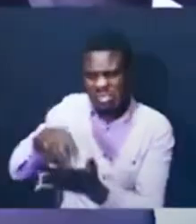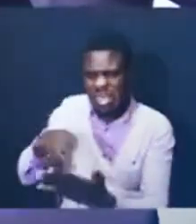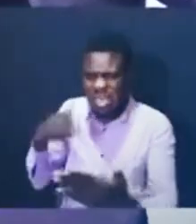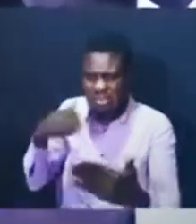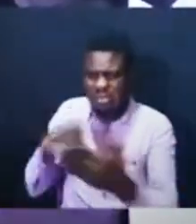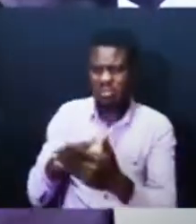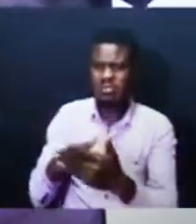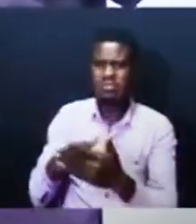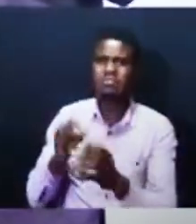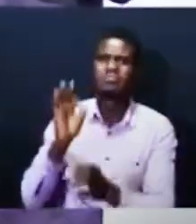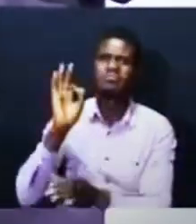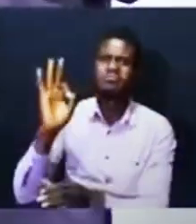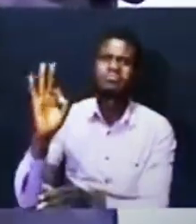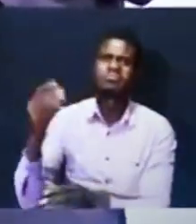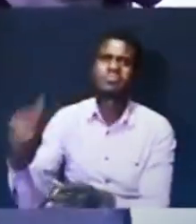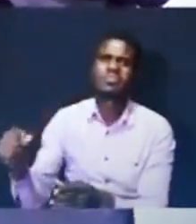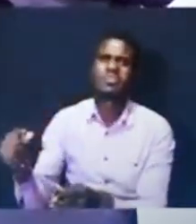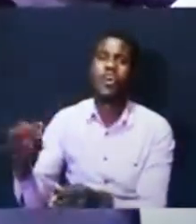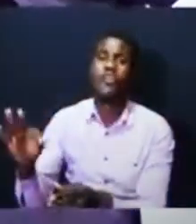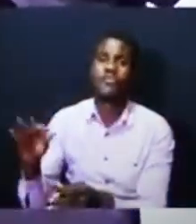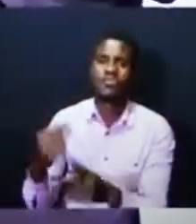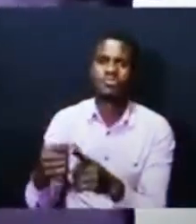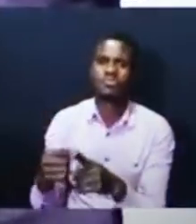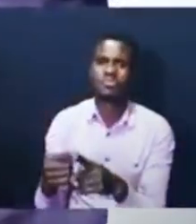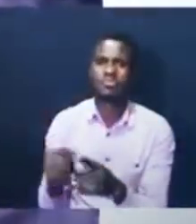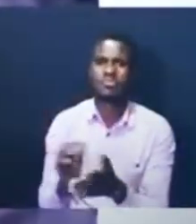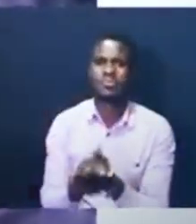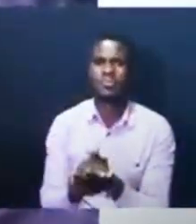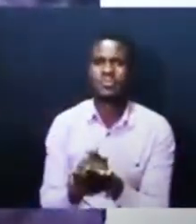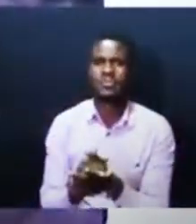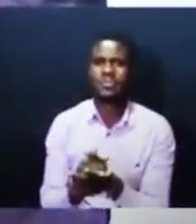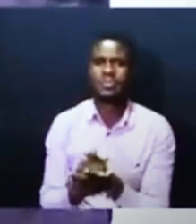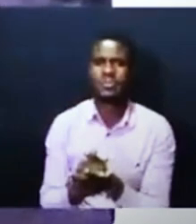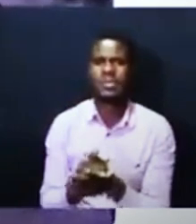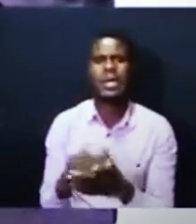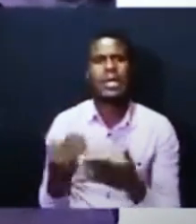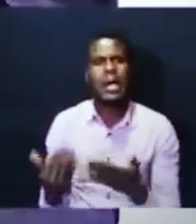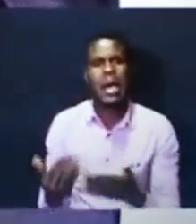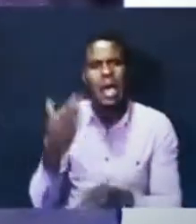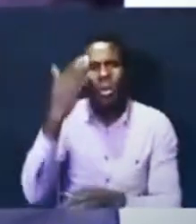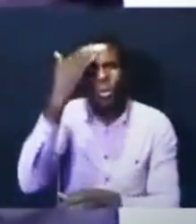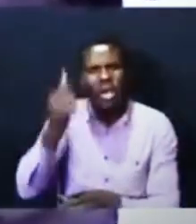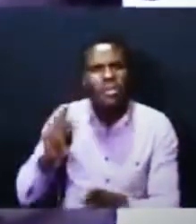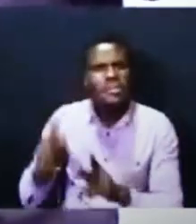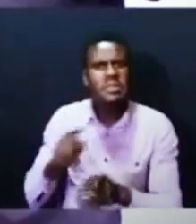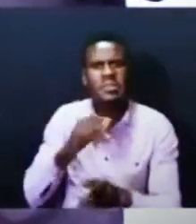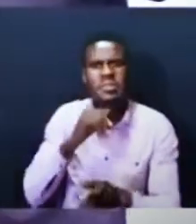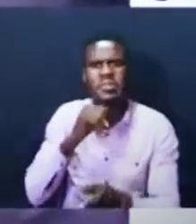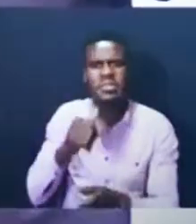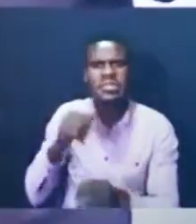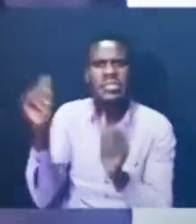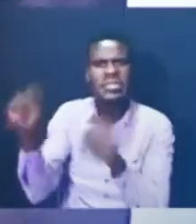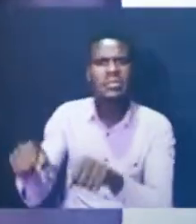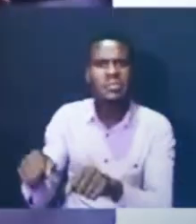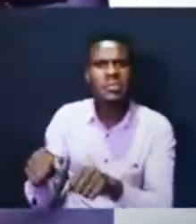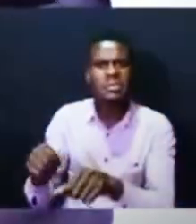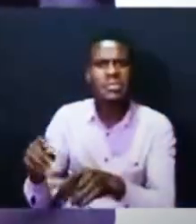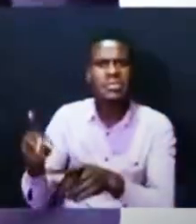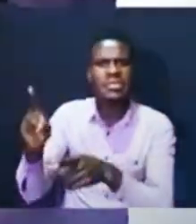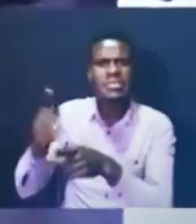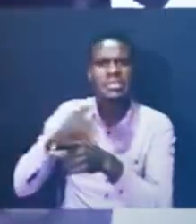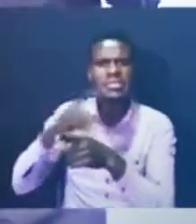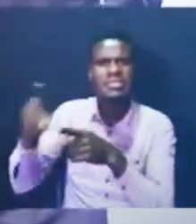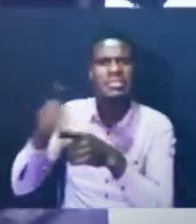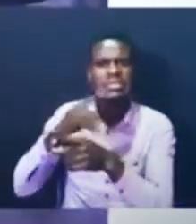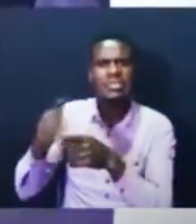bebri. But why do people shy away from discipline such as Alexander's? I didn't see and I want what it is Alexander